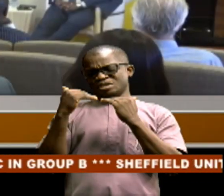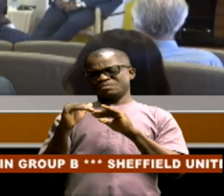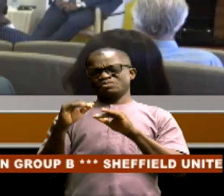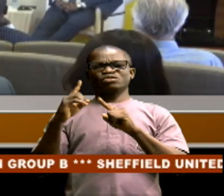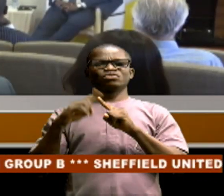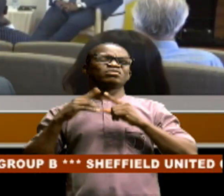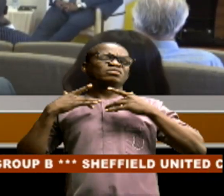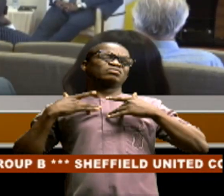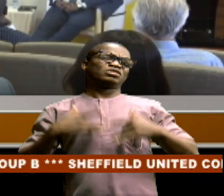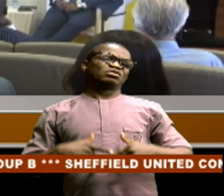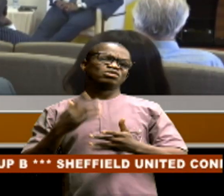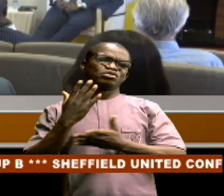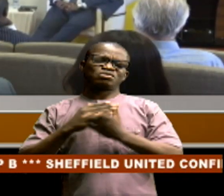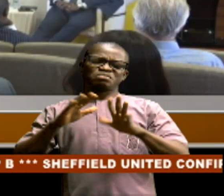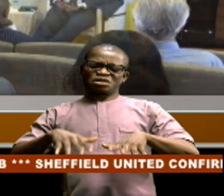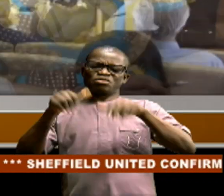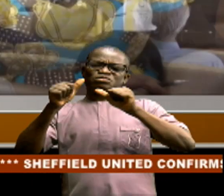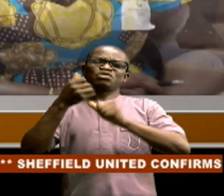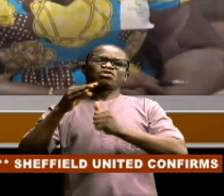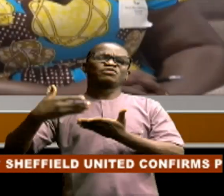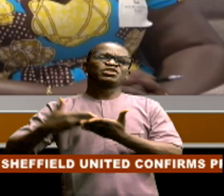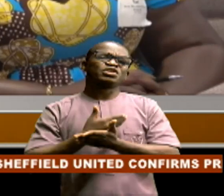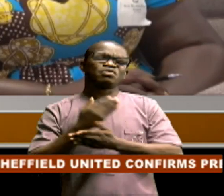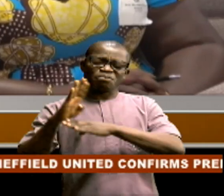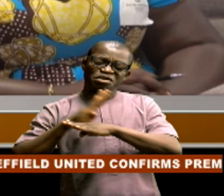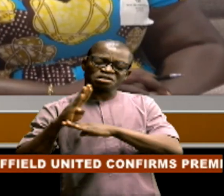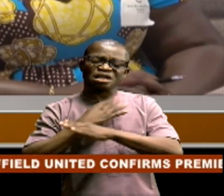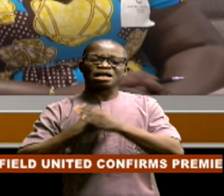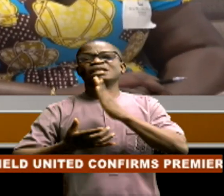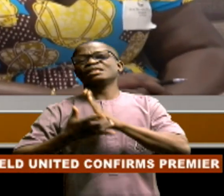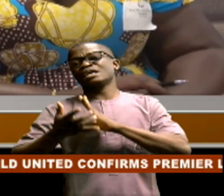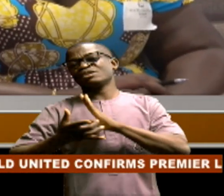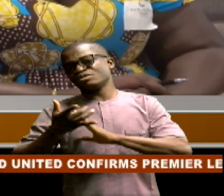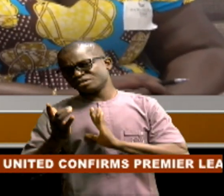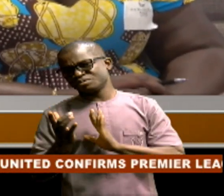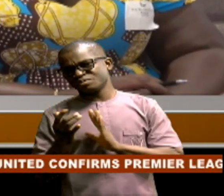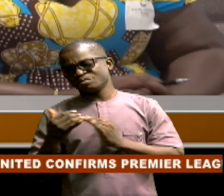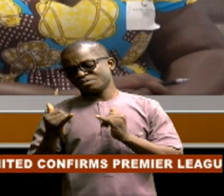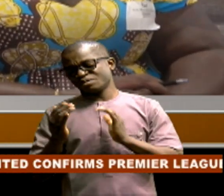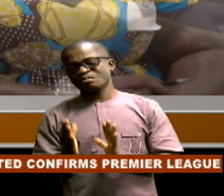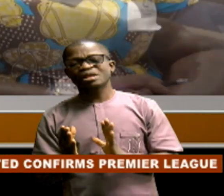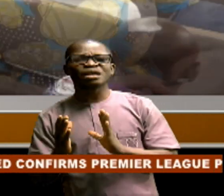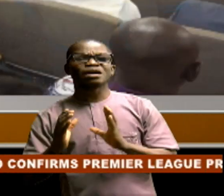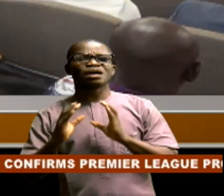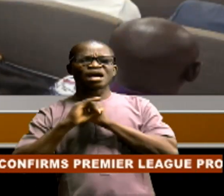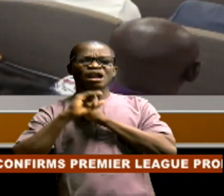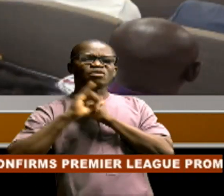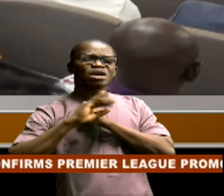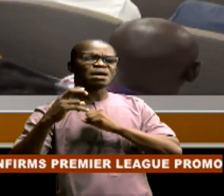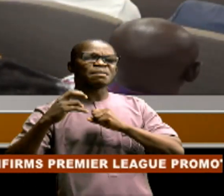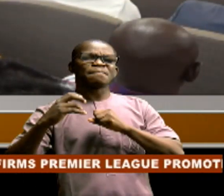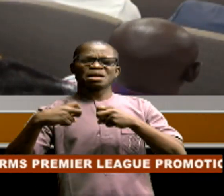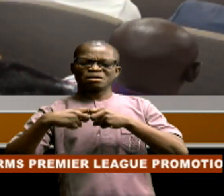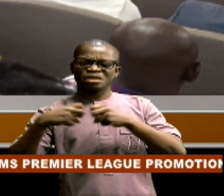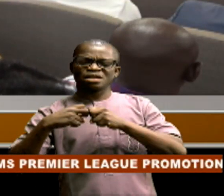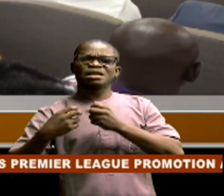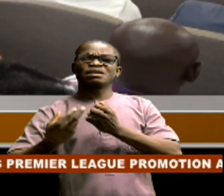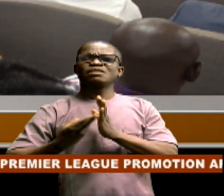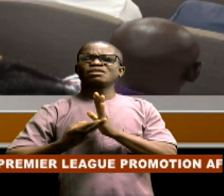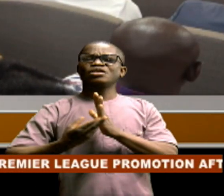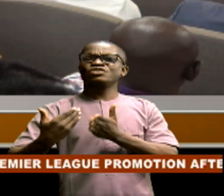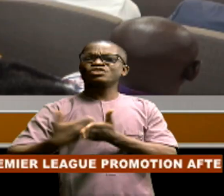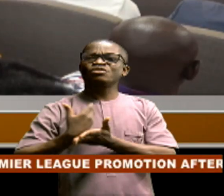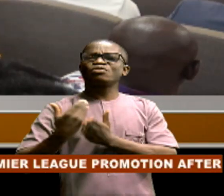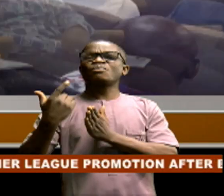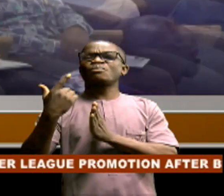discouraging the adoption of new business models and technologies. The players advocated power sector reforms as African countries